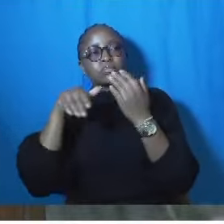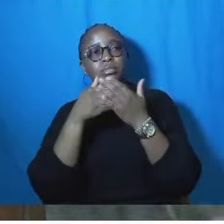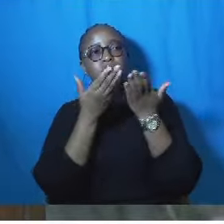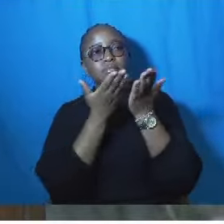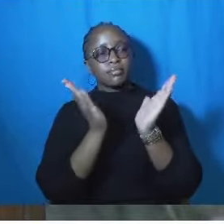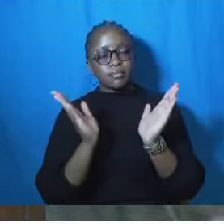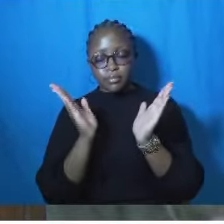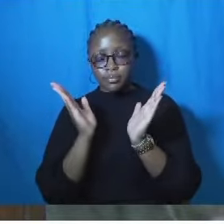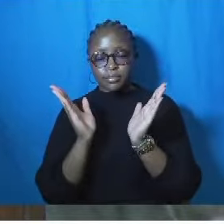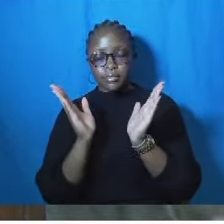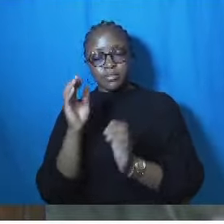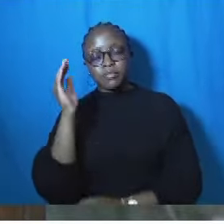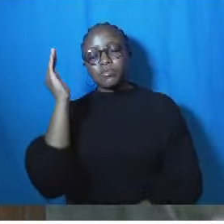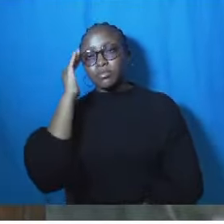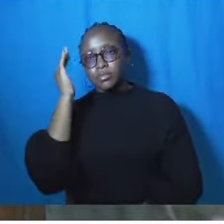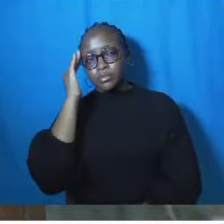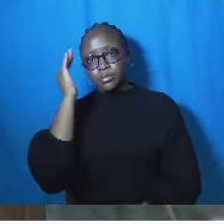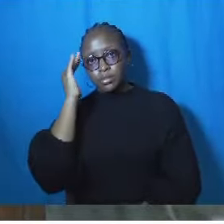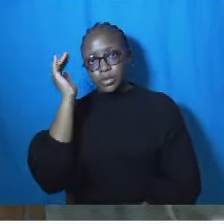You are an eternal being,